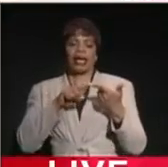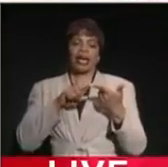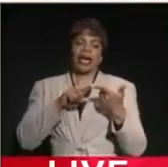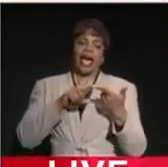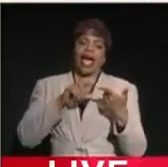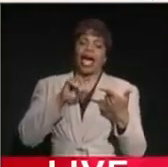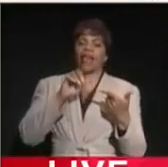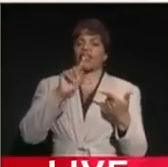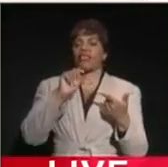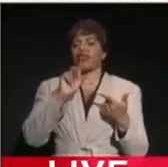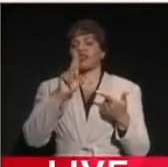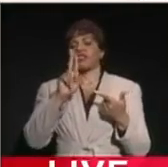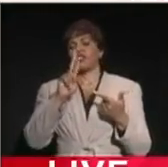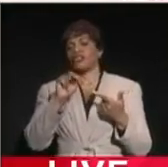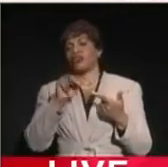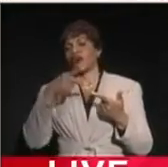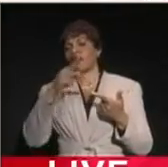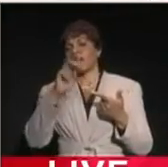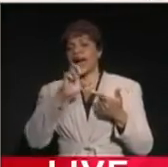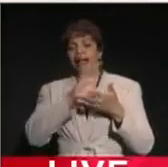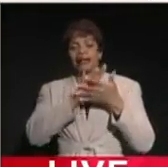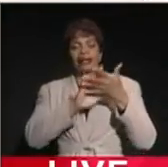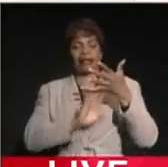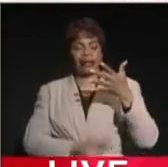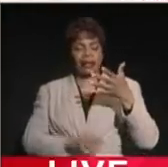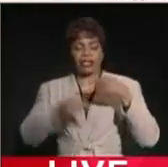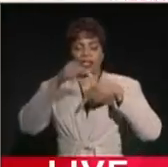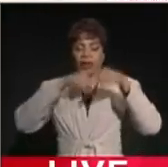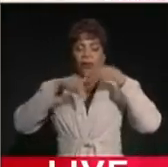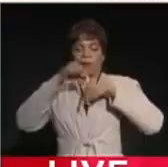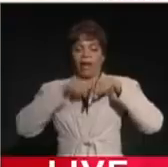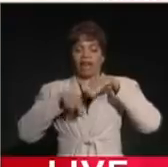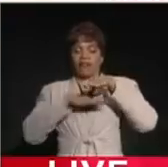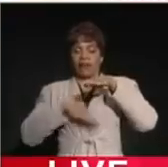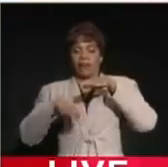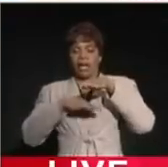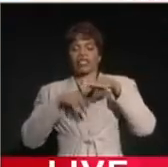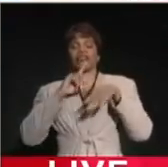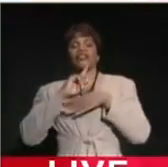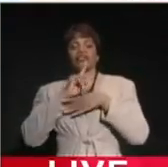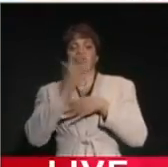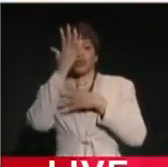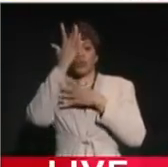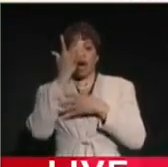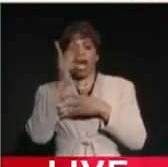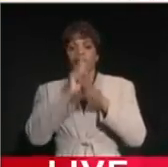president. We got to get back and base this discussion on the truth, because that's what people showed up for to hear tonight.